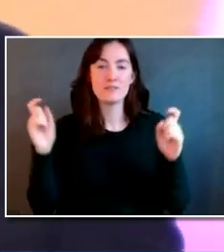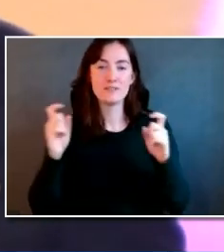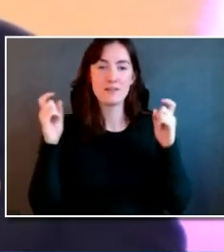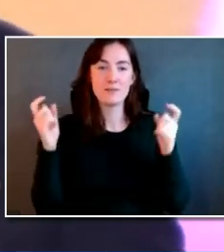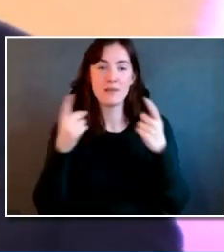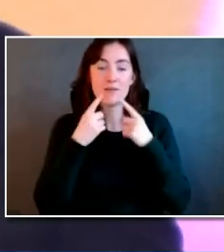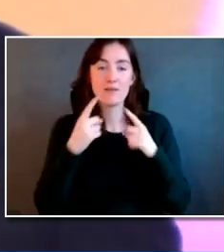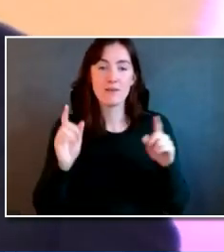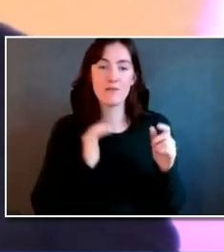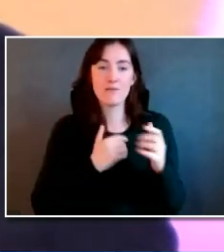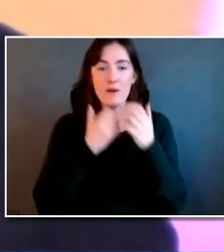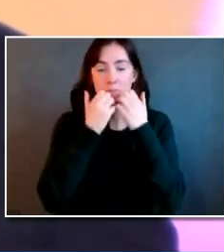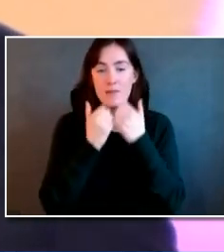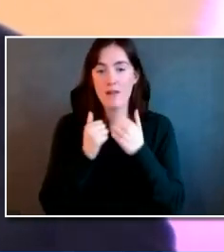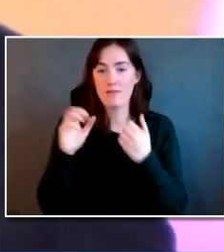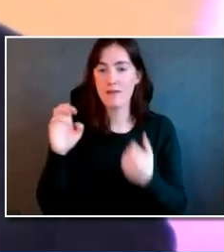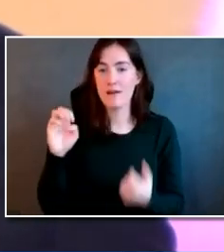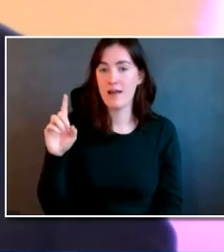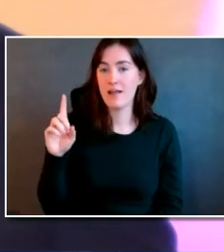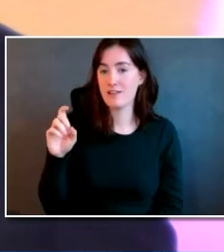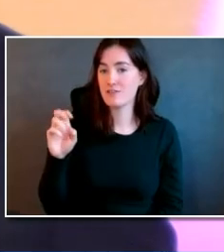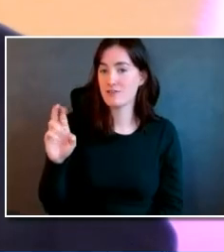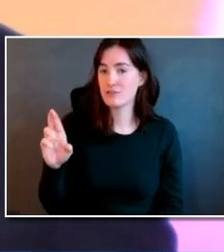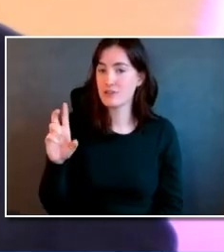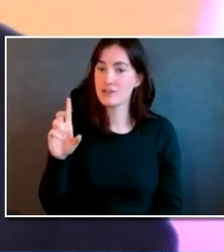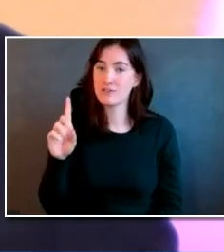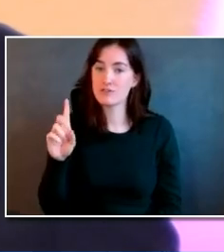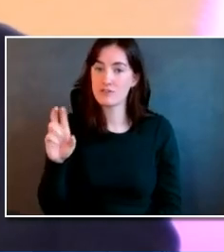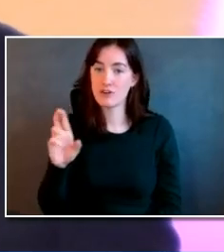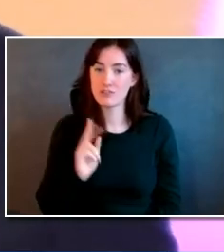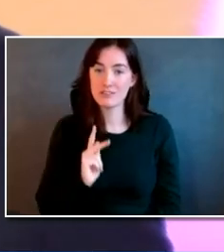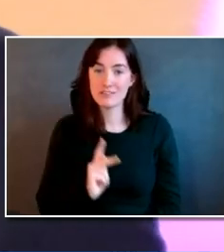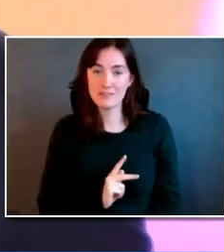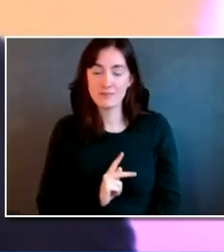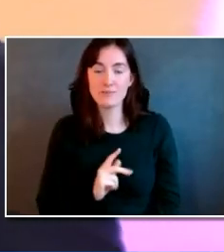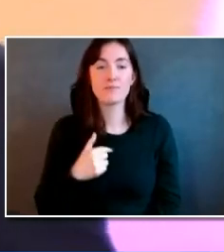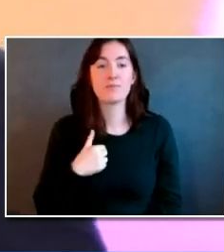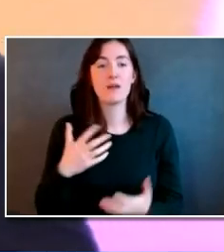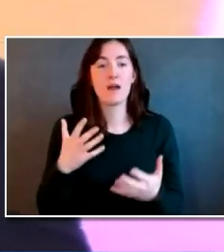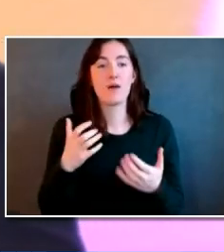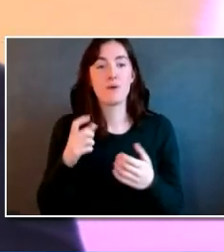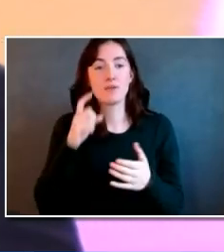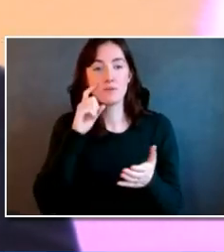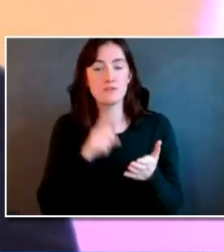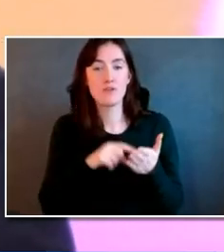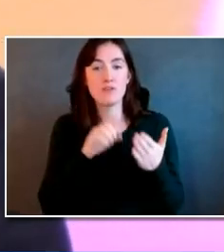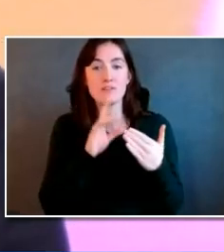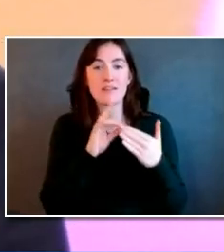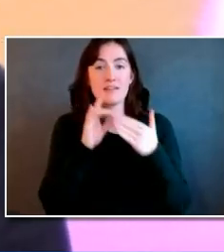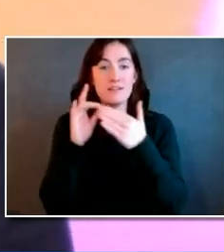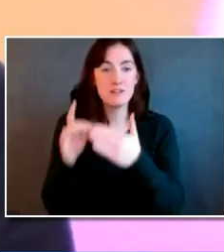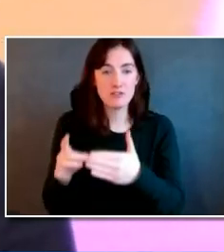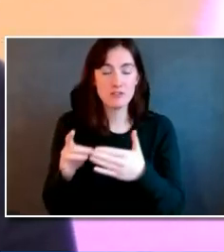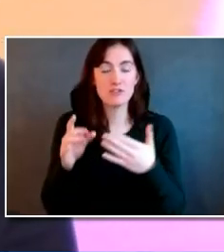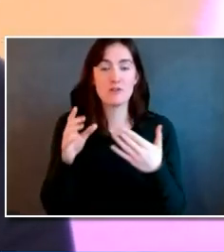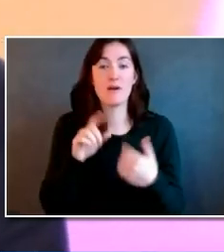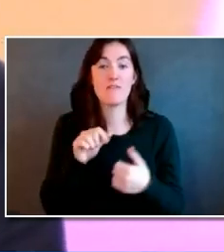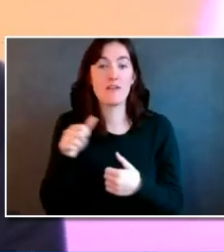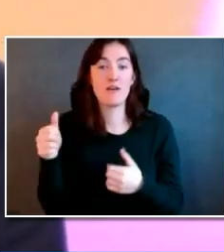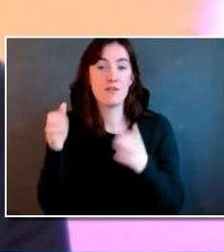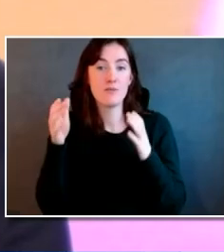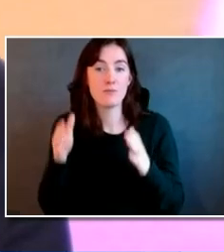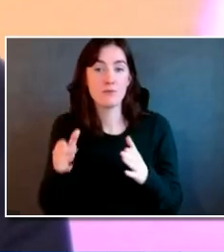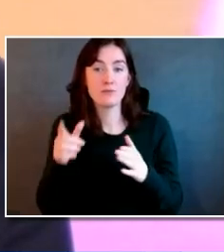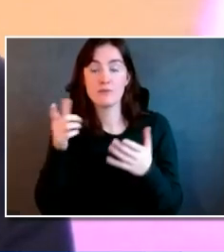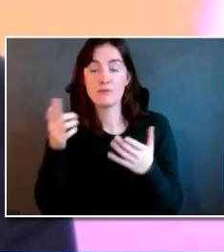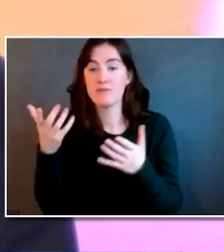elder, Dr. King, I would also like to acknowledge the leadership and the vision of what is another individual, and that is the late,